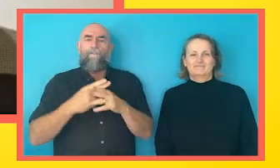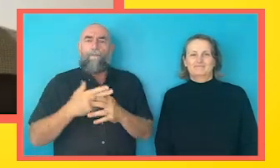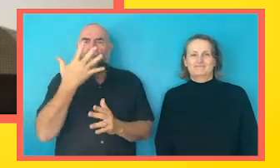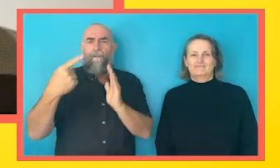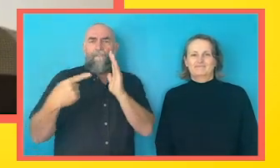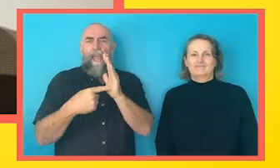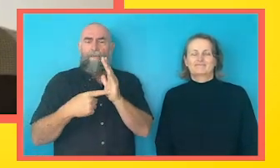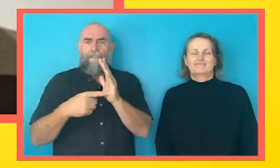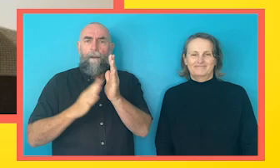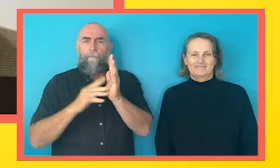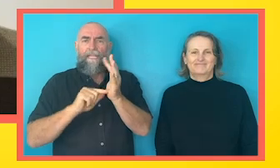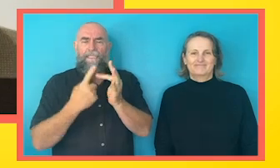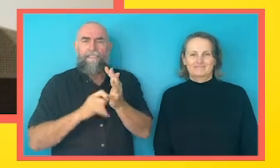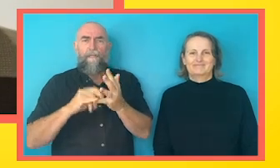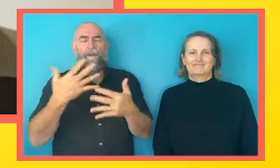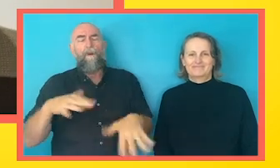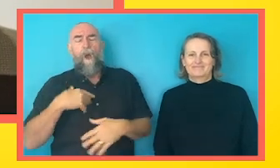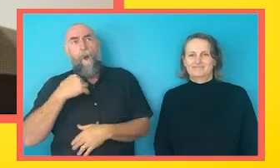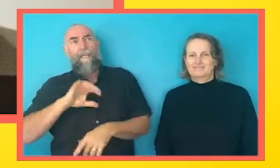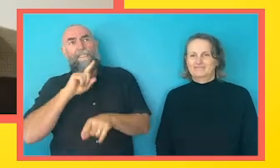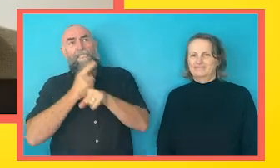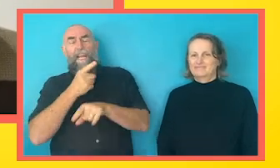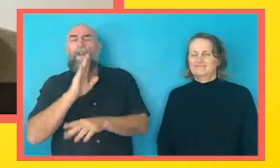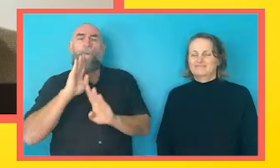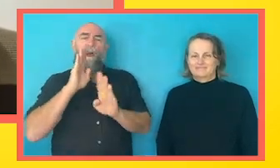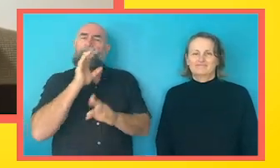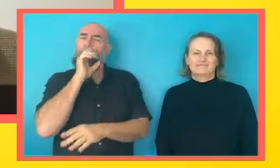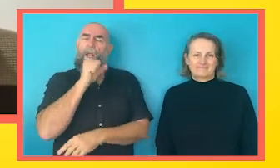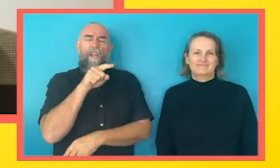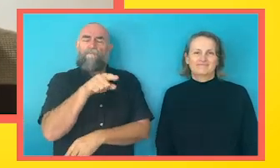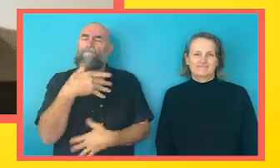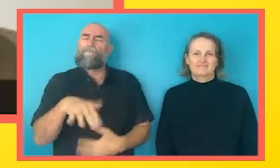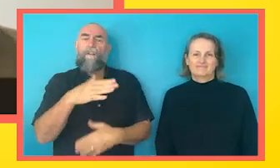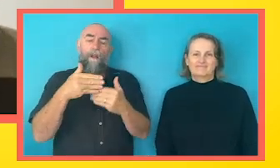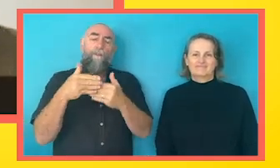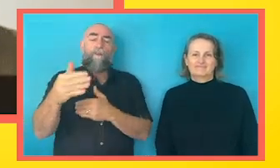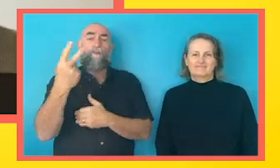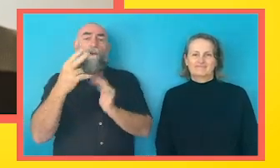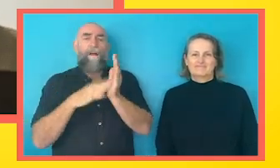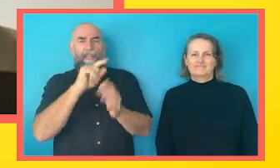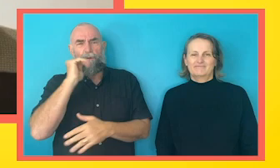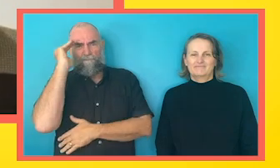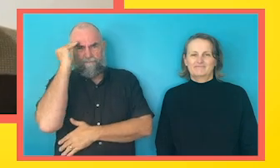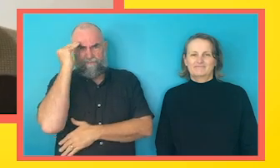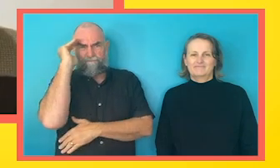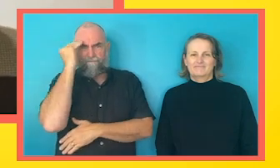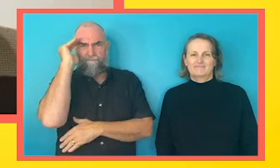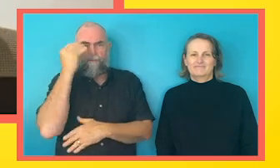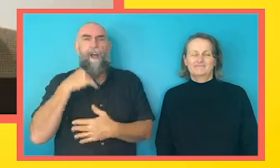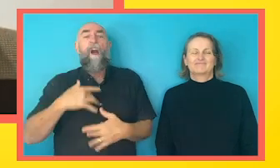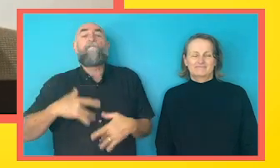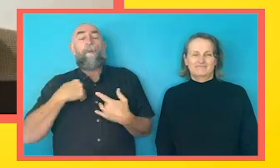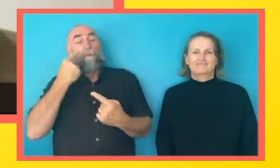can I say except for he's an incredible guy. He will be out there fighting for the next 12 months, and I'm sure that we will see